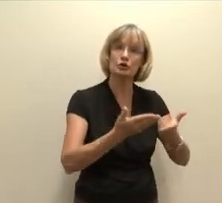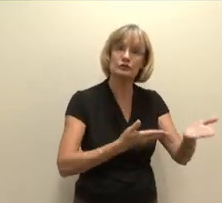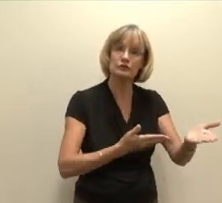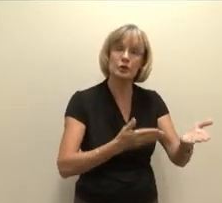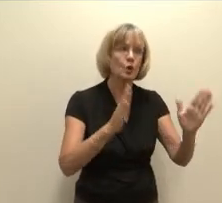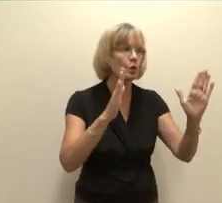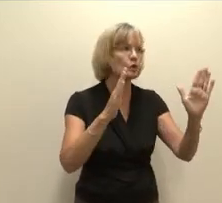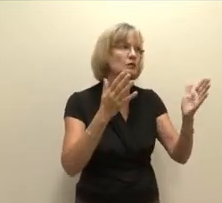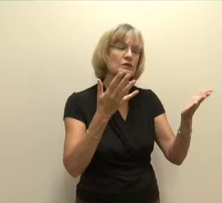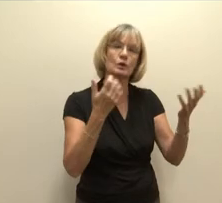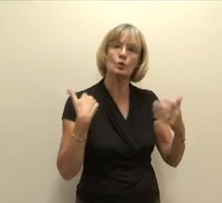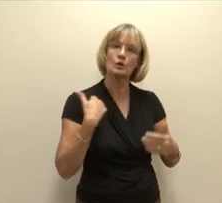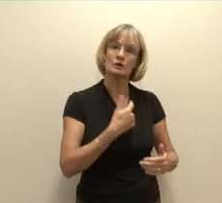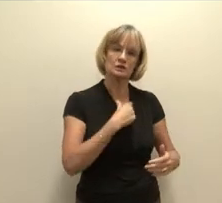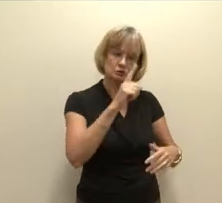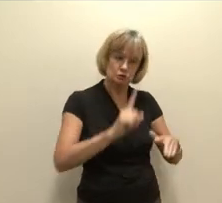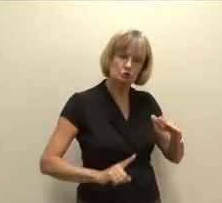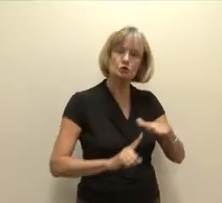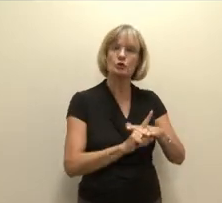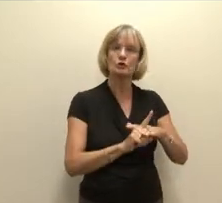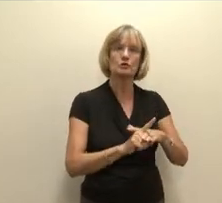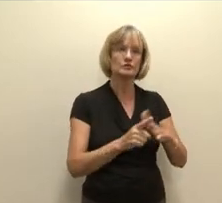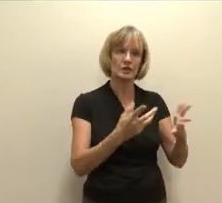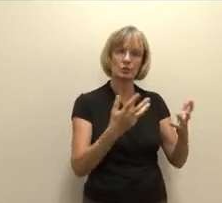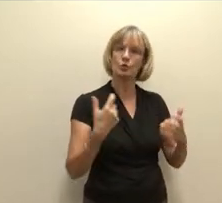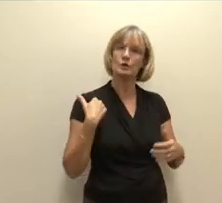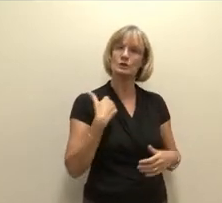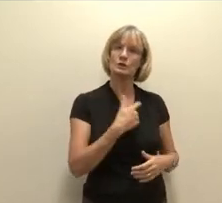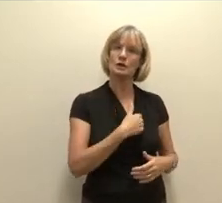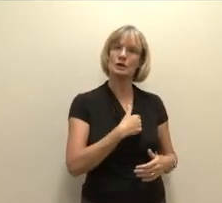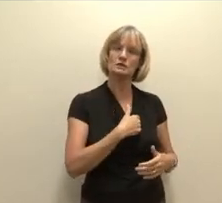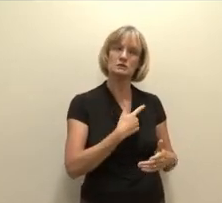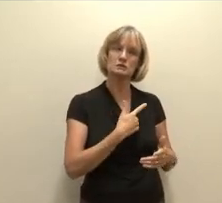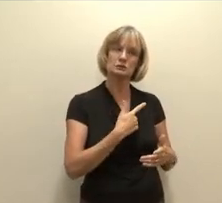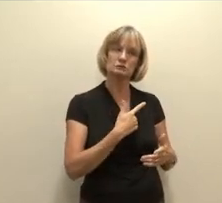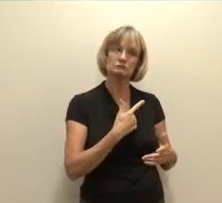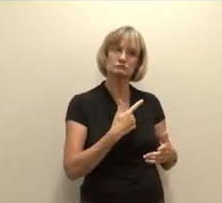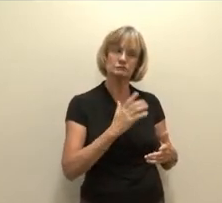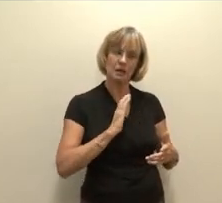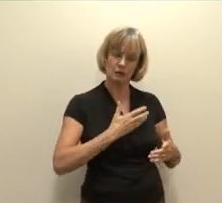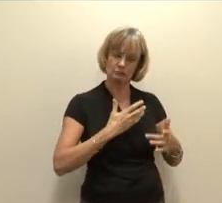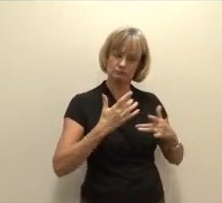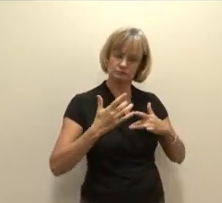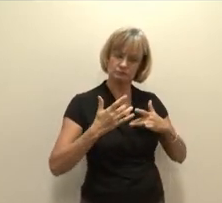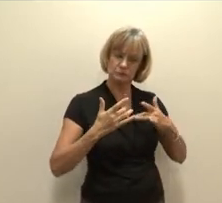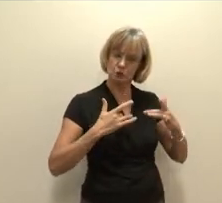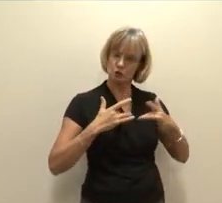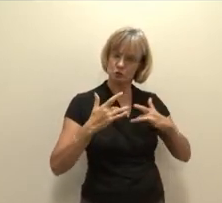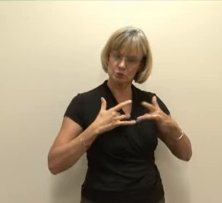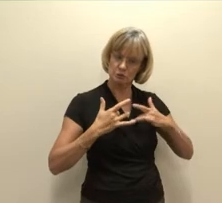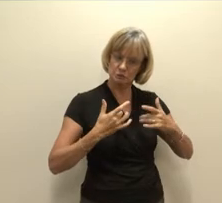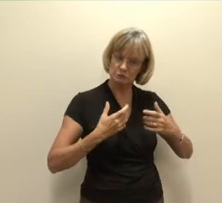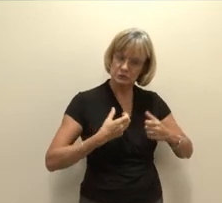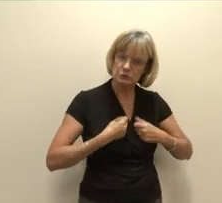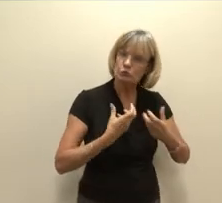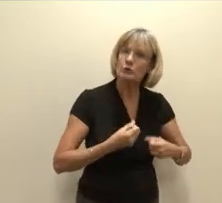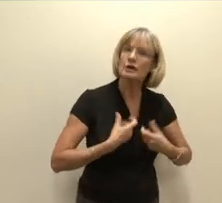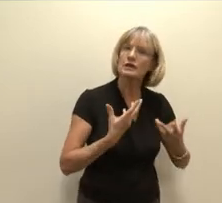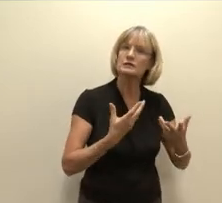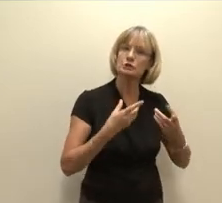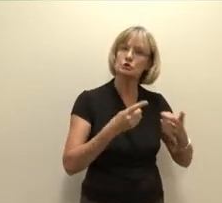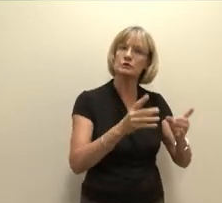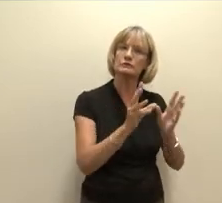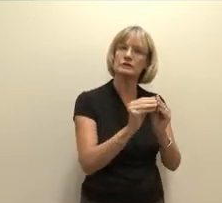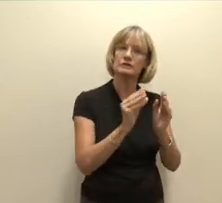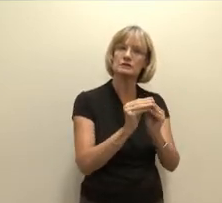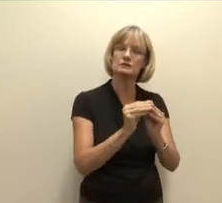up. They expect us to express our concerns during our meetings. They